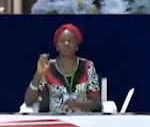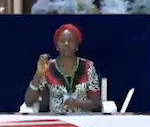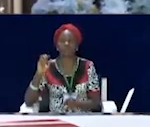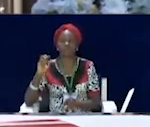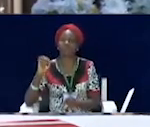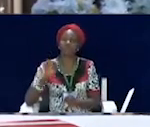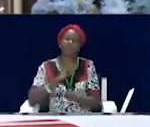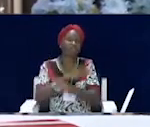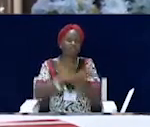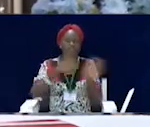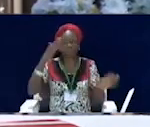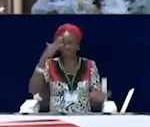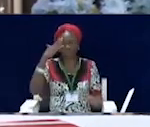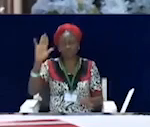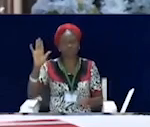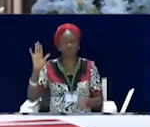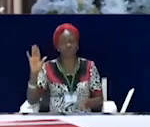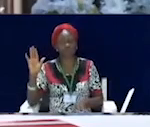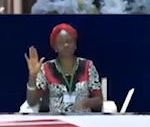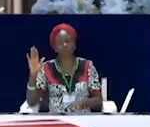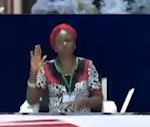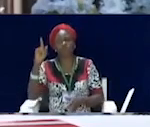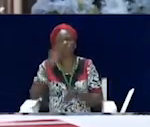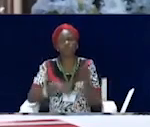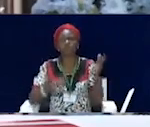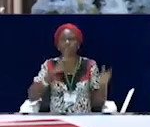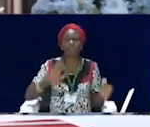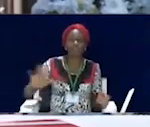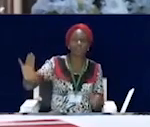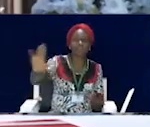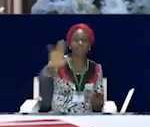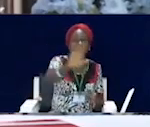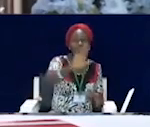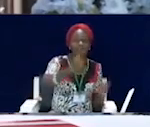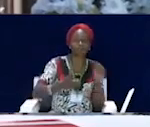I don't know what are your problems.